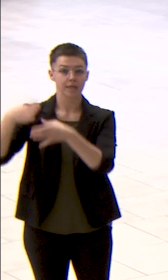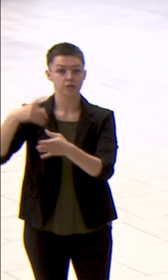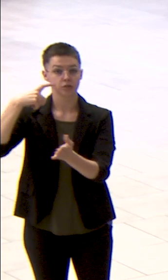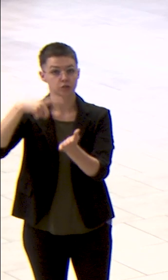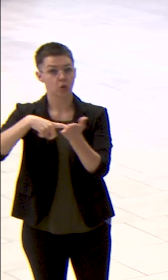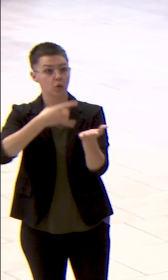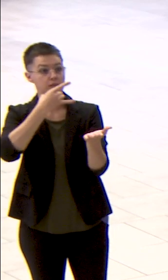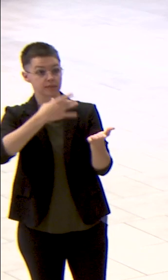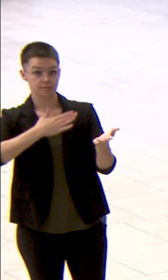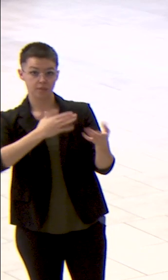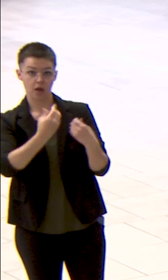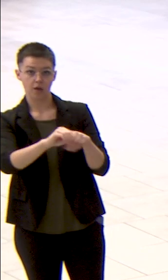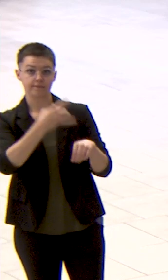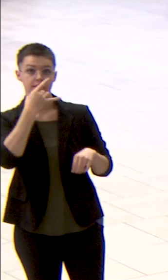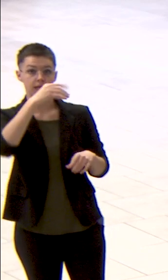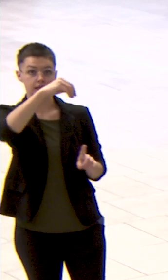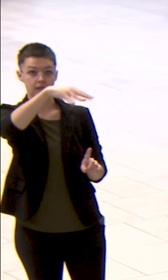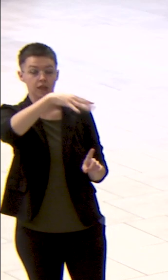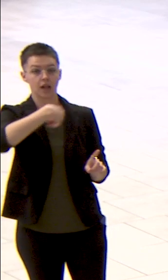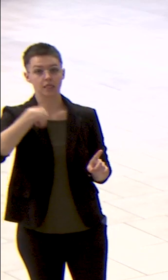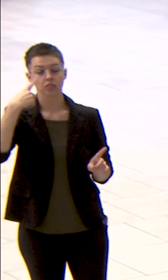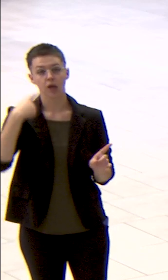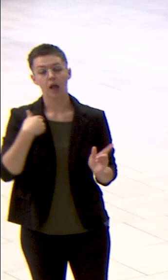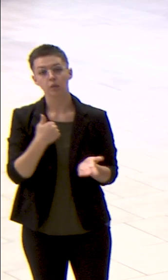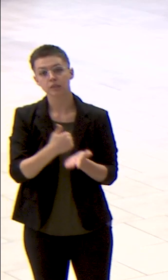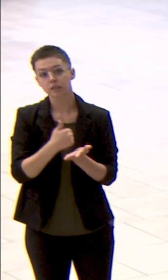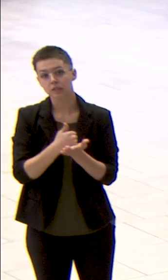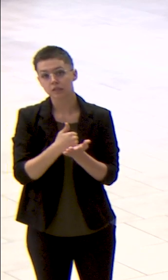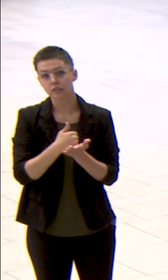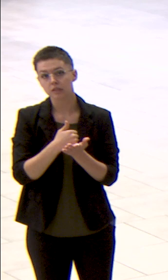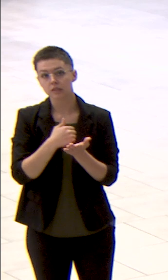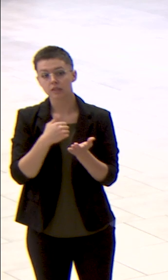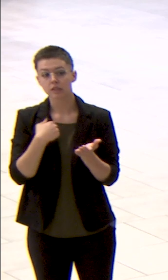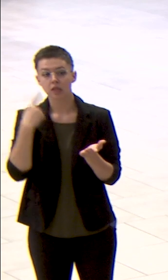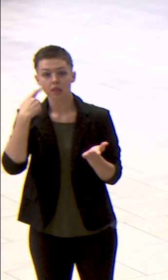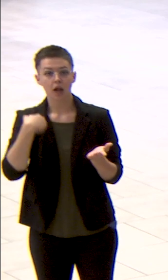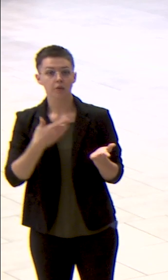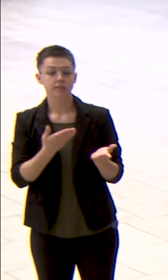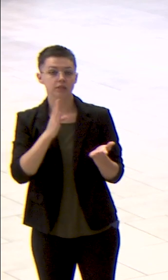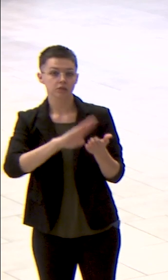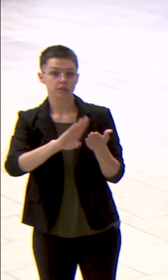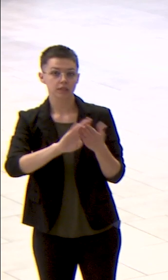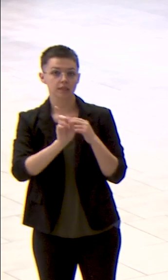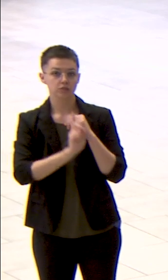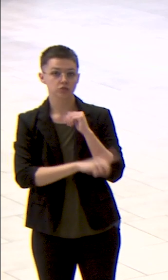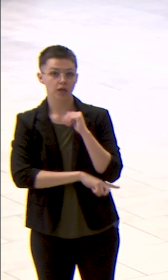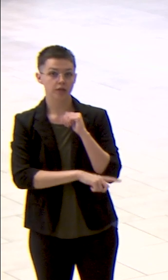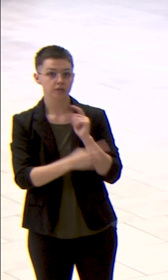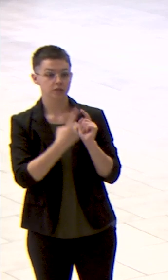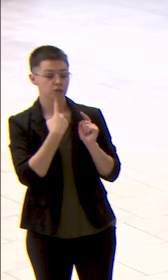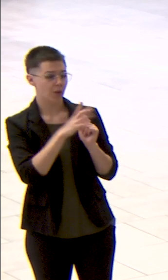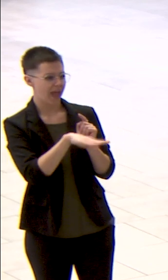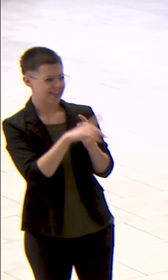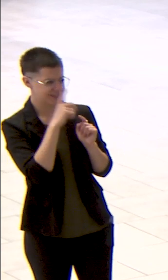light on and thought that I was the help. And she thought that I was there to clean trash and said to me, hey,